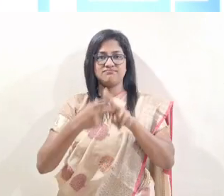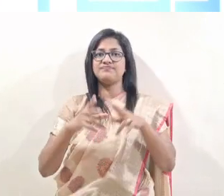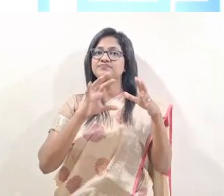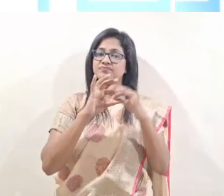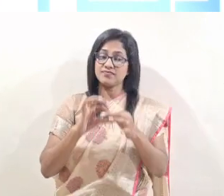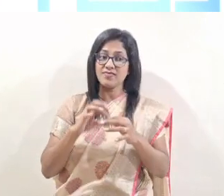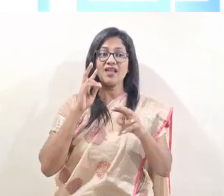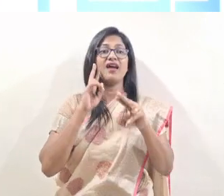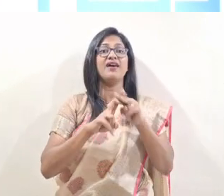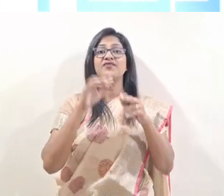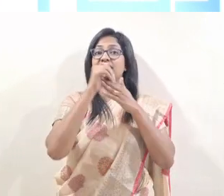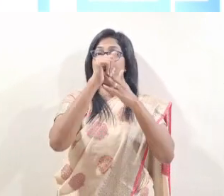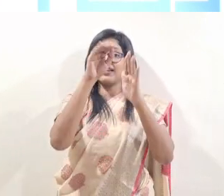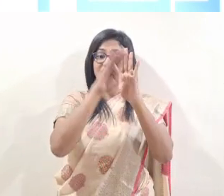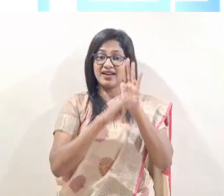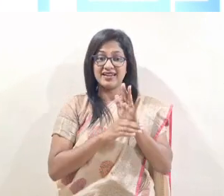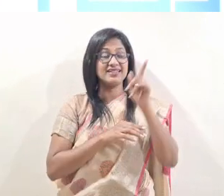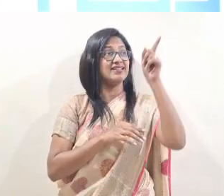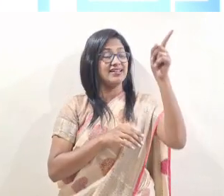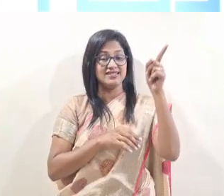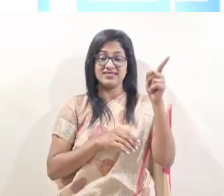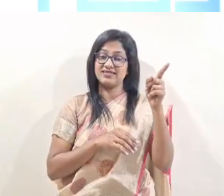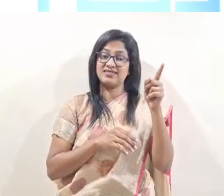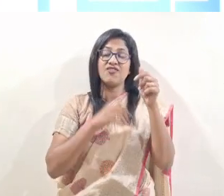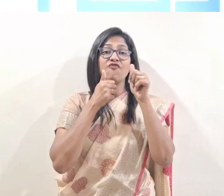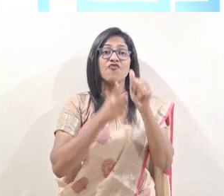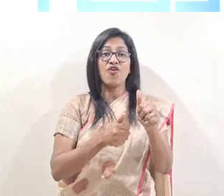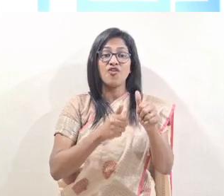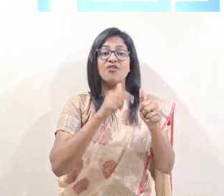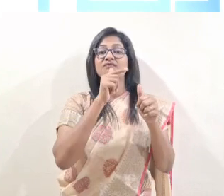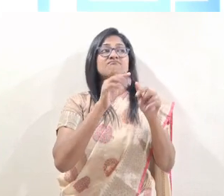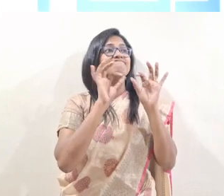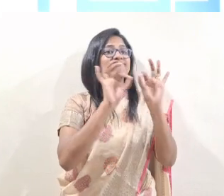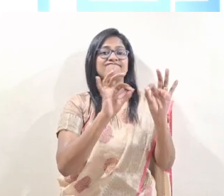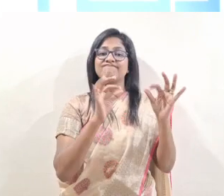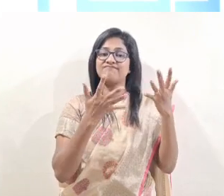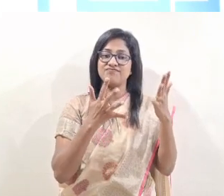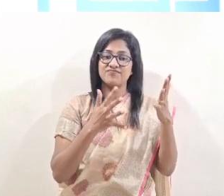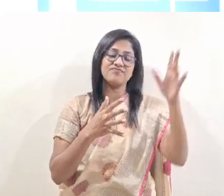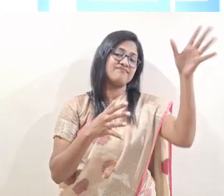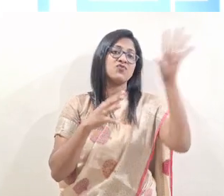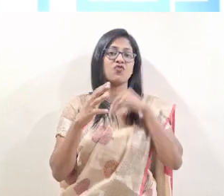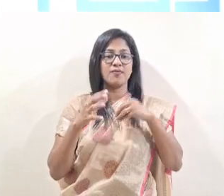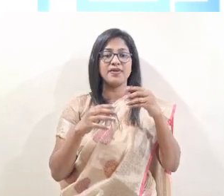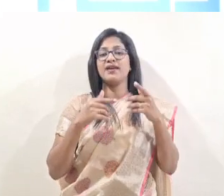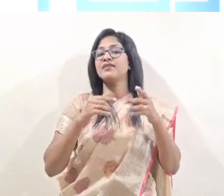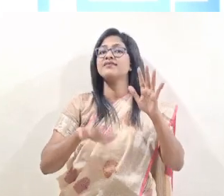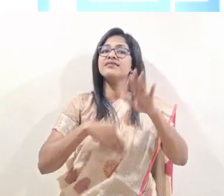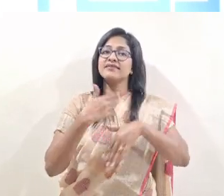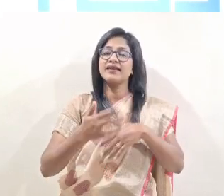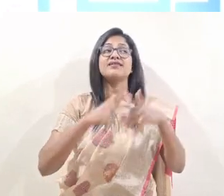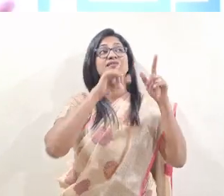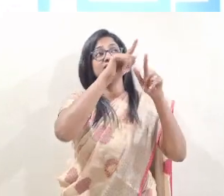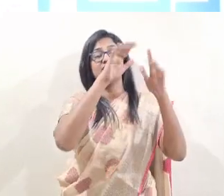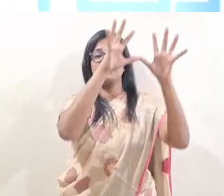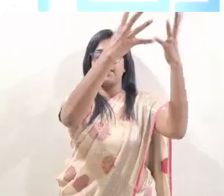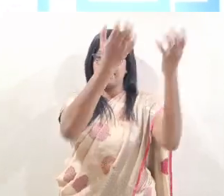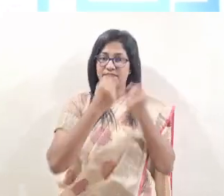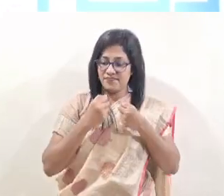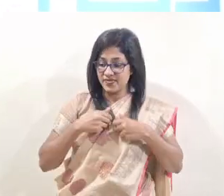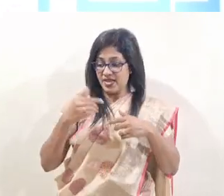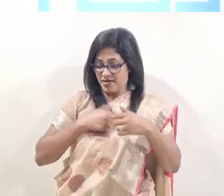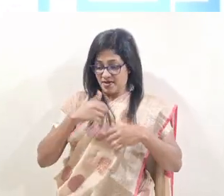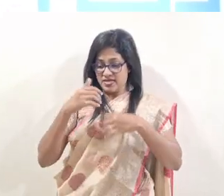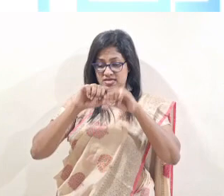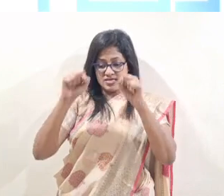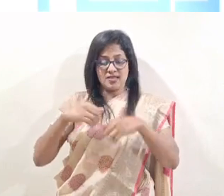other. If you follow a guideline which is like not indigenous, you can eventually end up importing everything that you need to